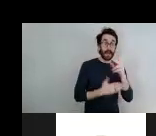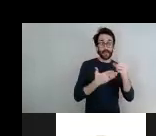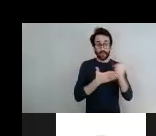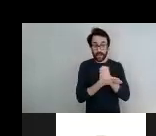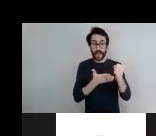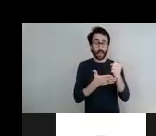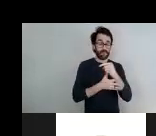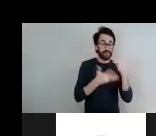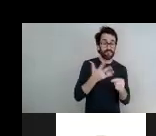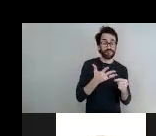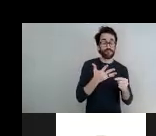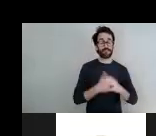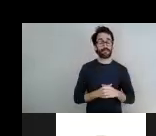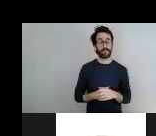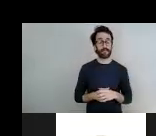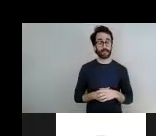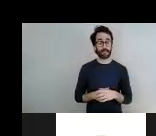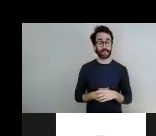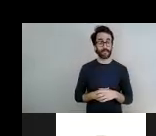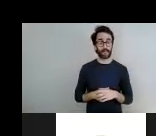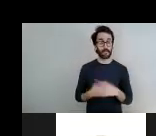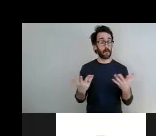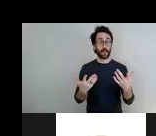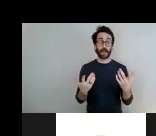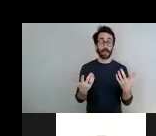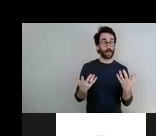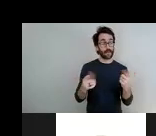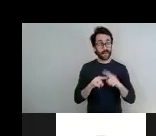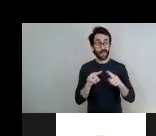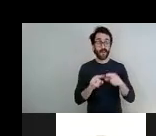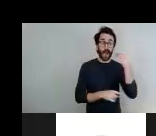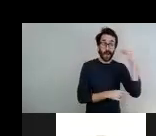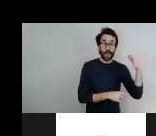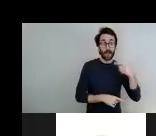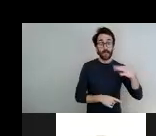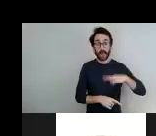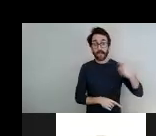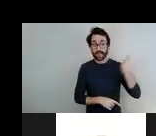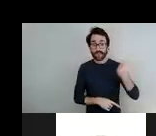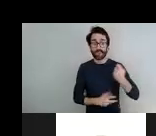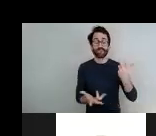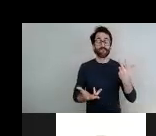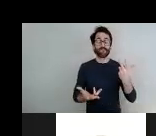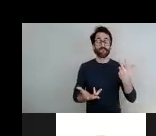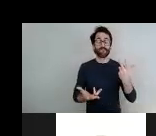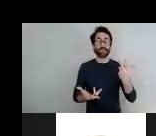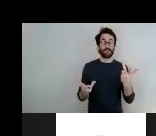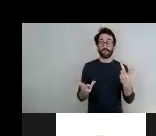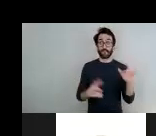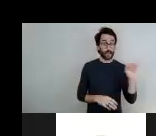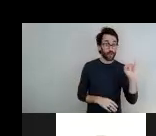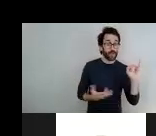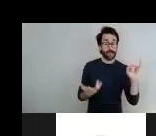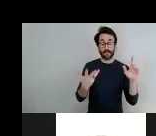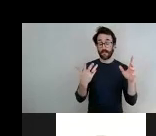or applying for CERB benefits or applying for employment insurance.